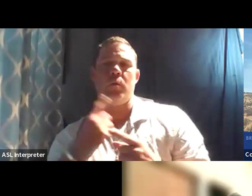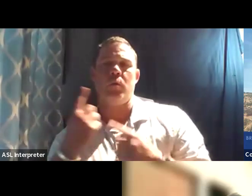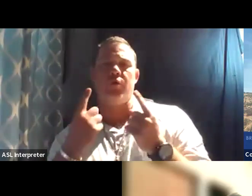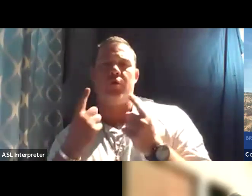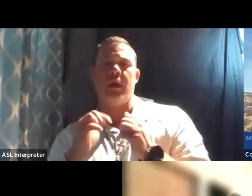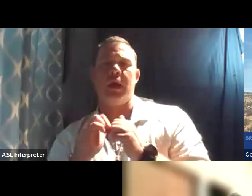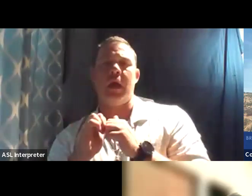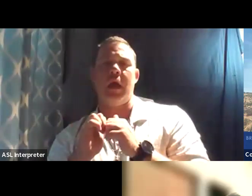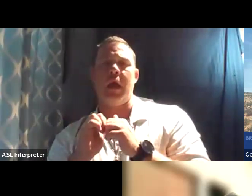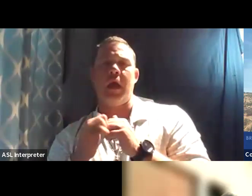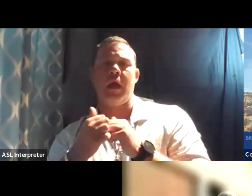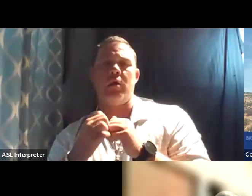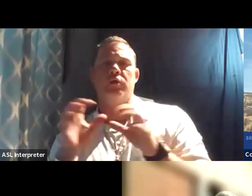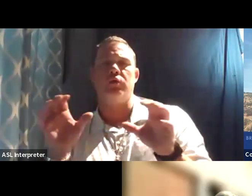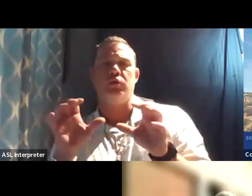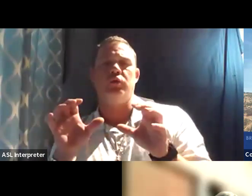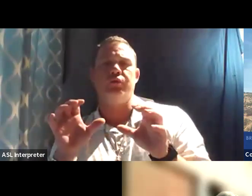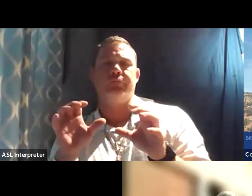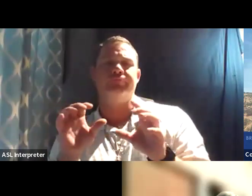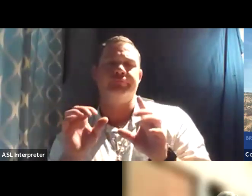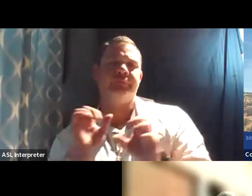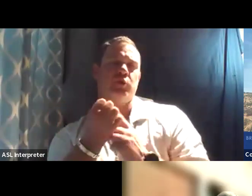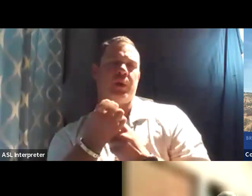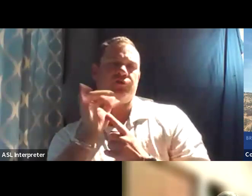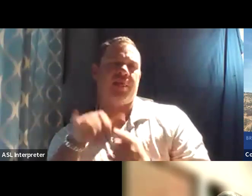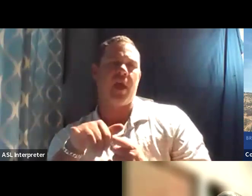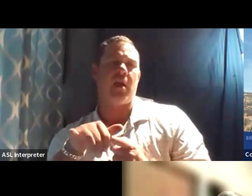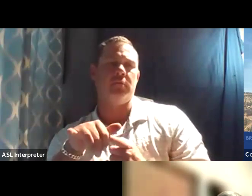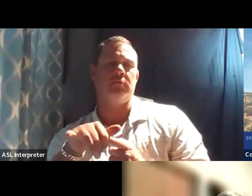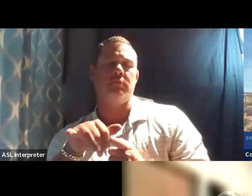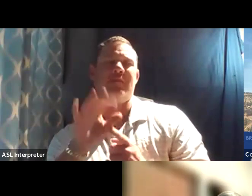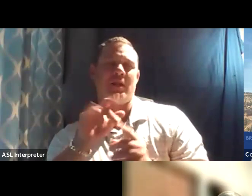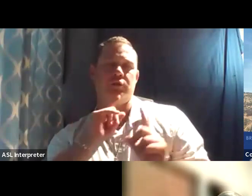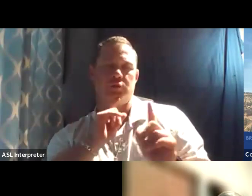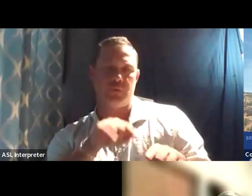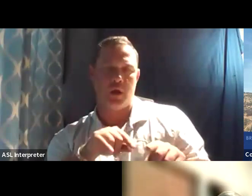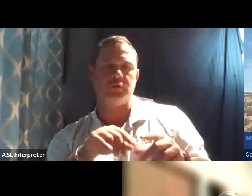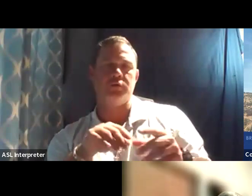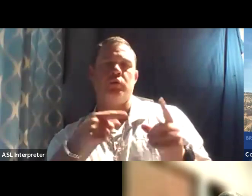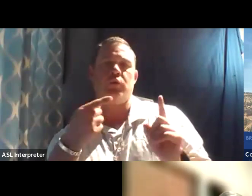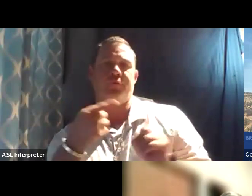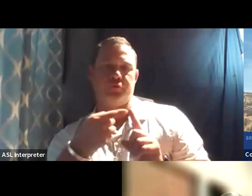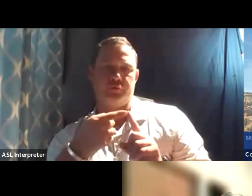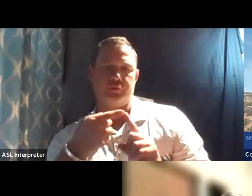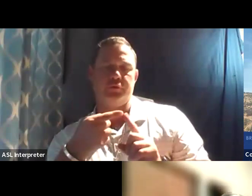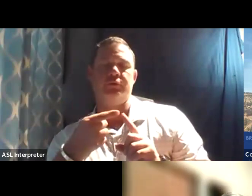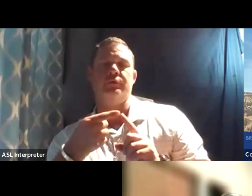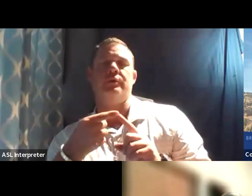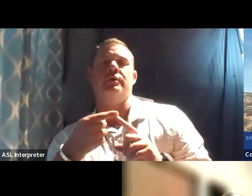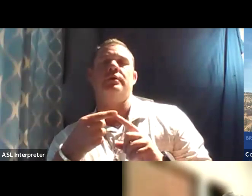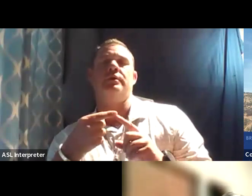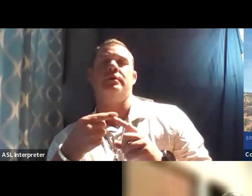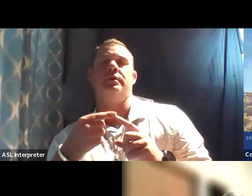how to do a scenario like that. So that's a response to your first question, I